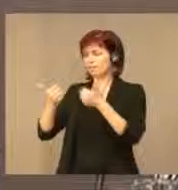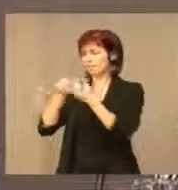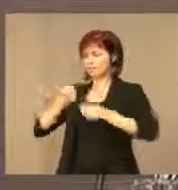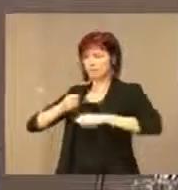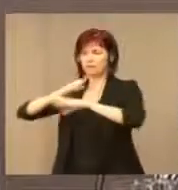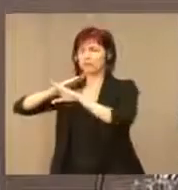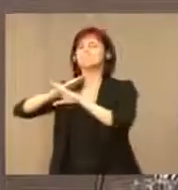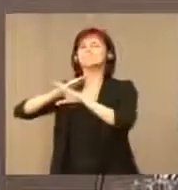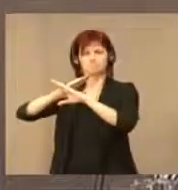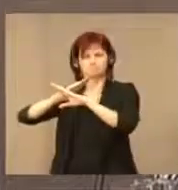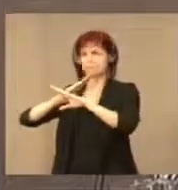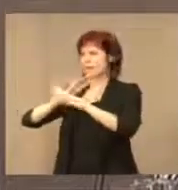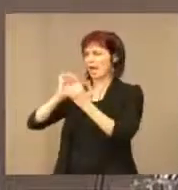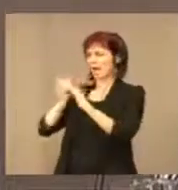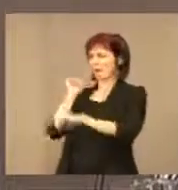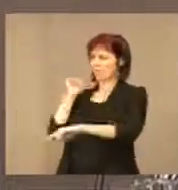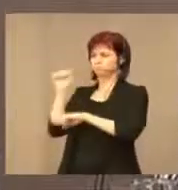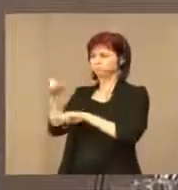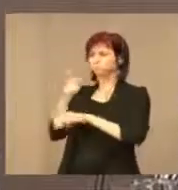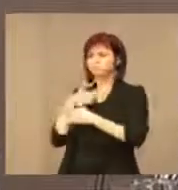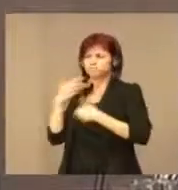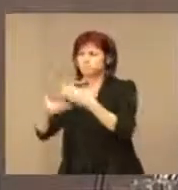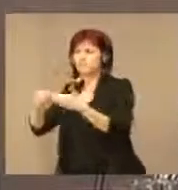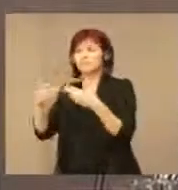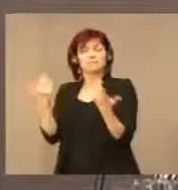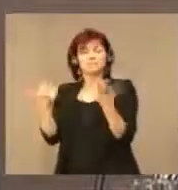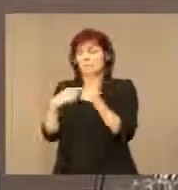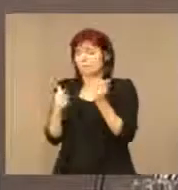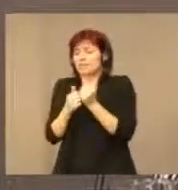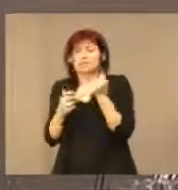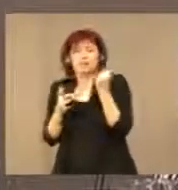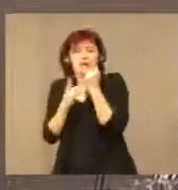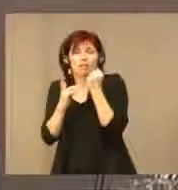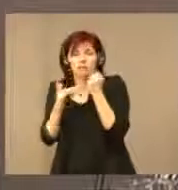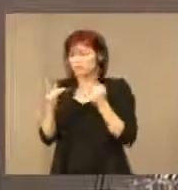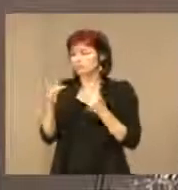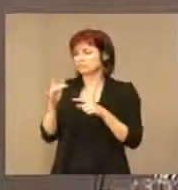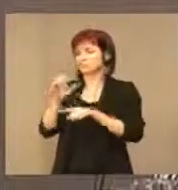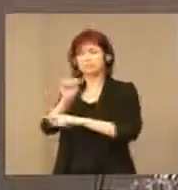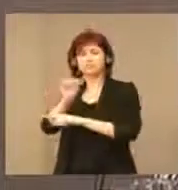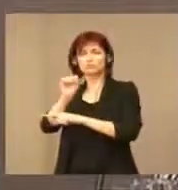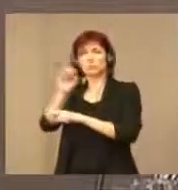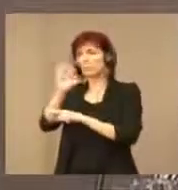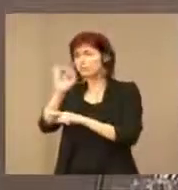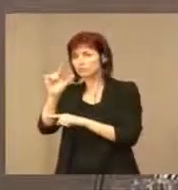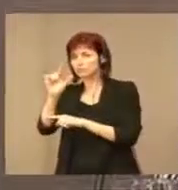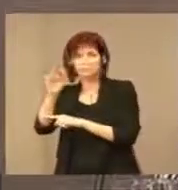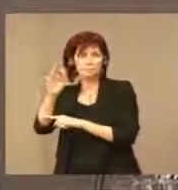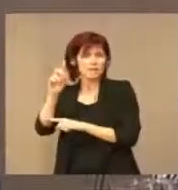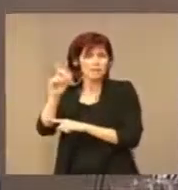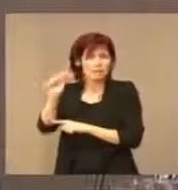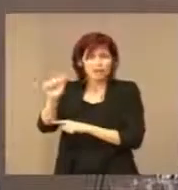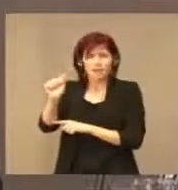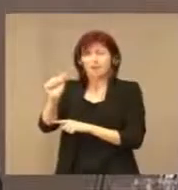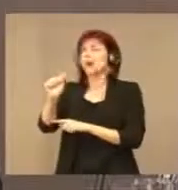at the ways of overcoming those barriers through technology, through social media, through partnership. It's